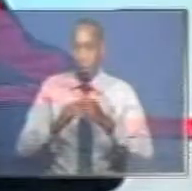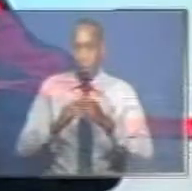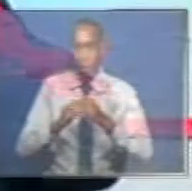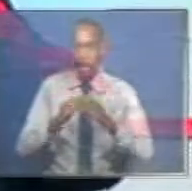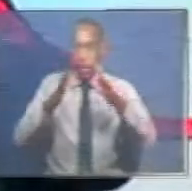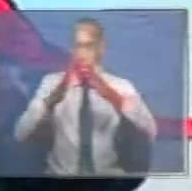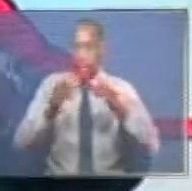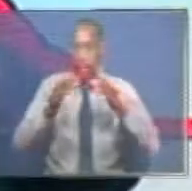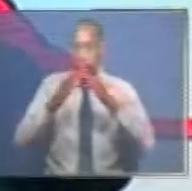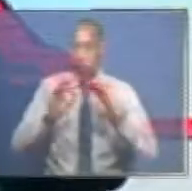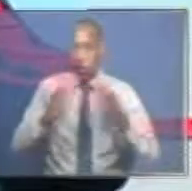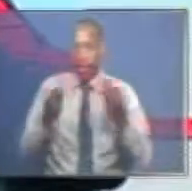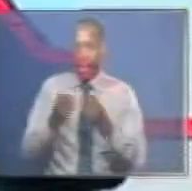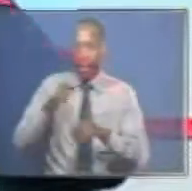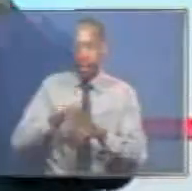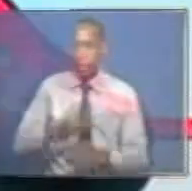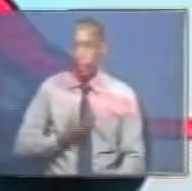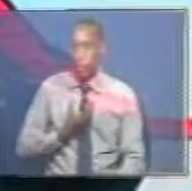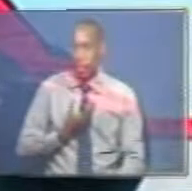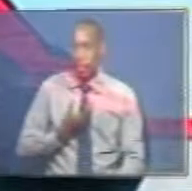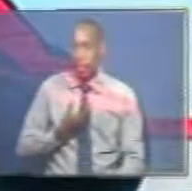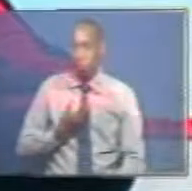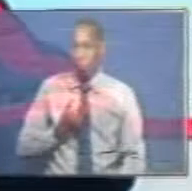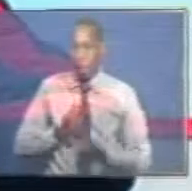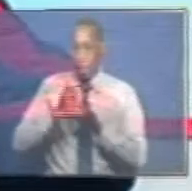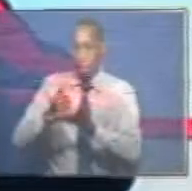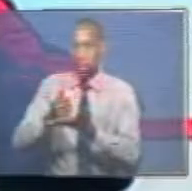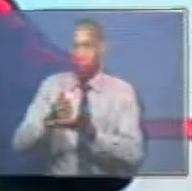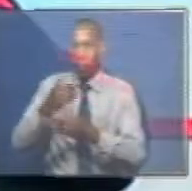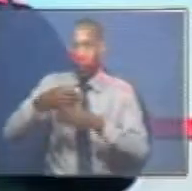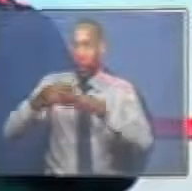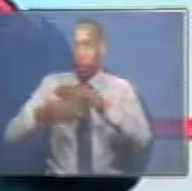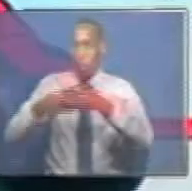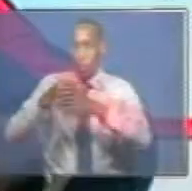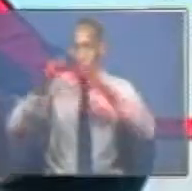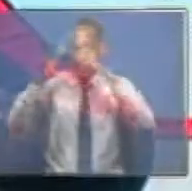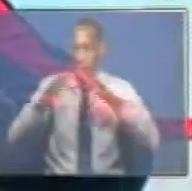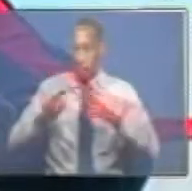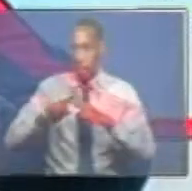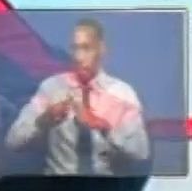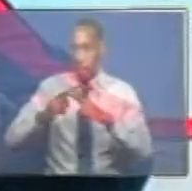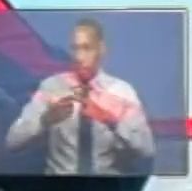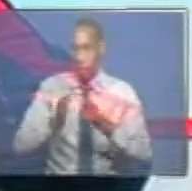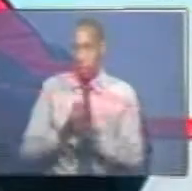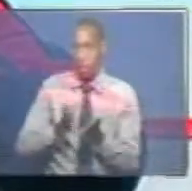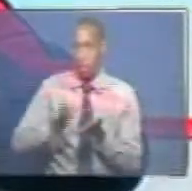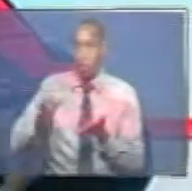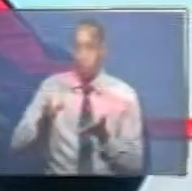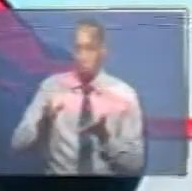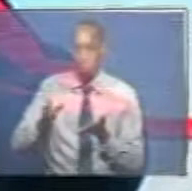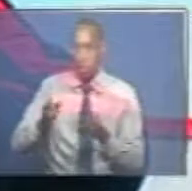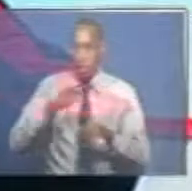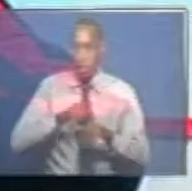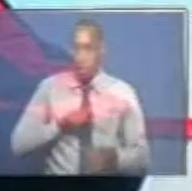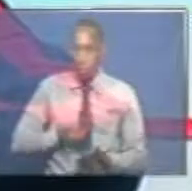family, when we visit there, the charity will be renovating her house and doing donation. So when we went